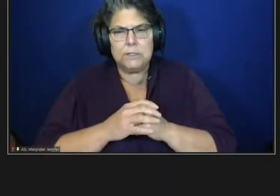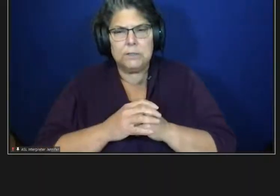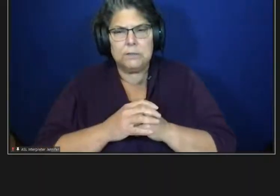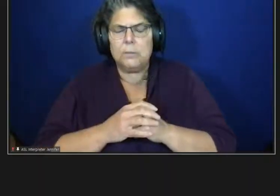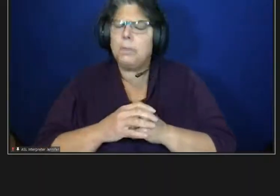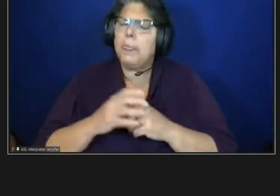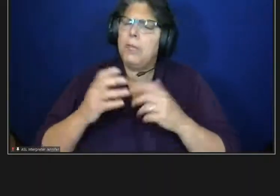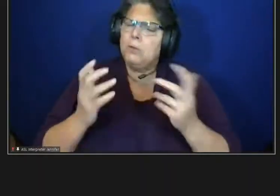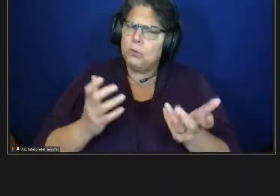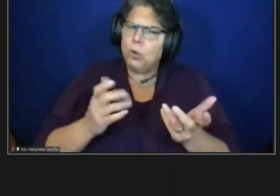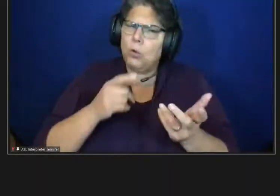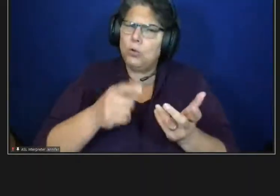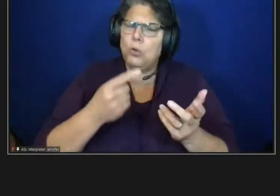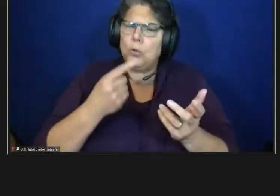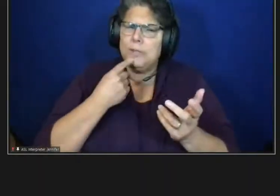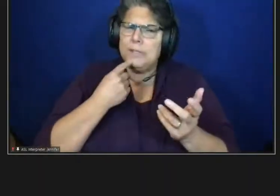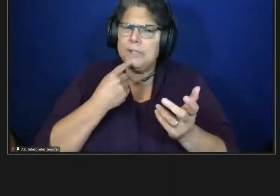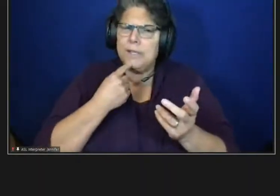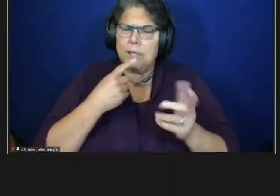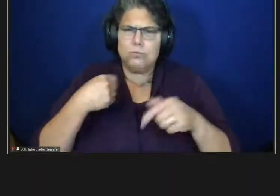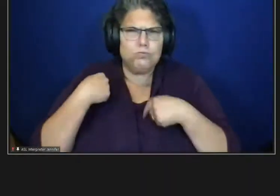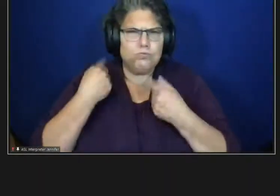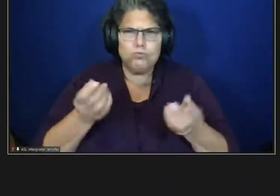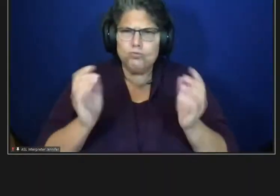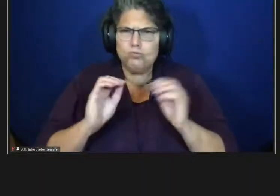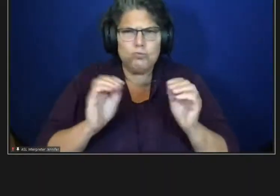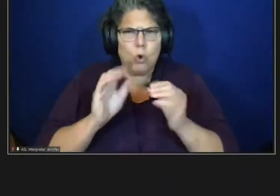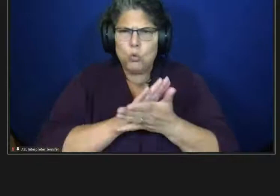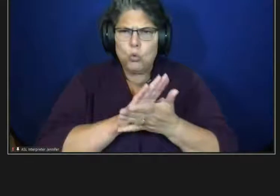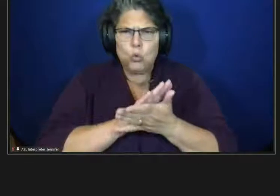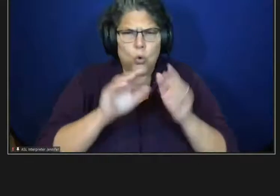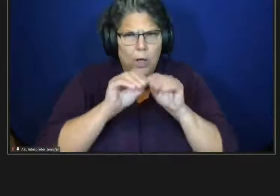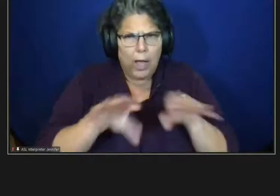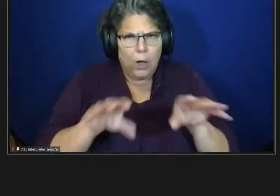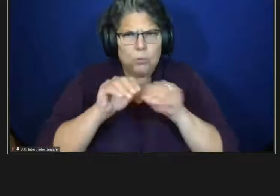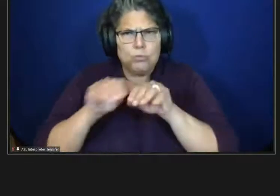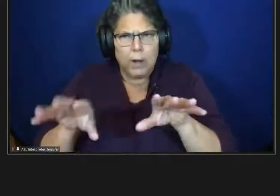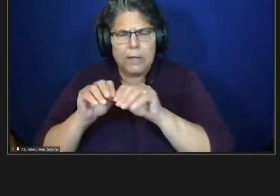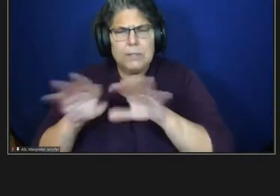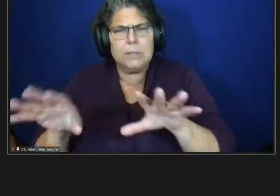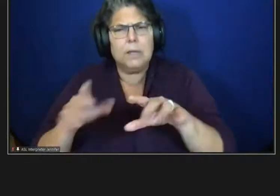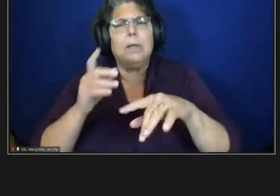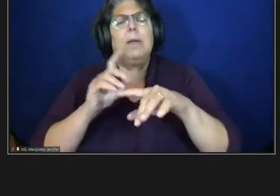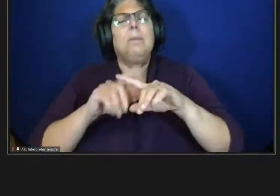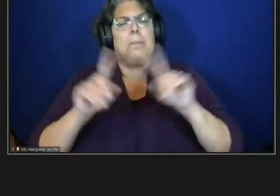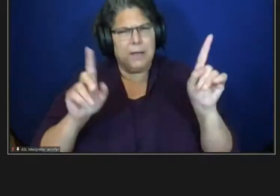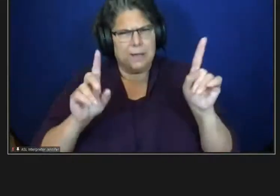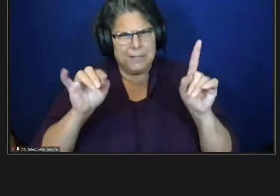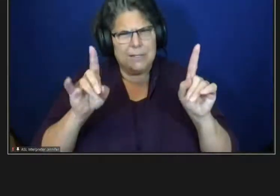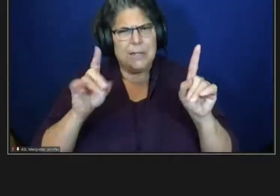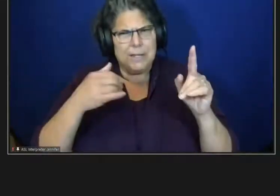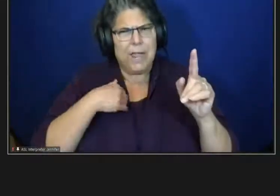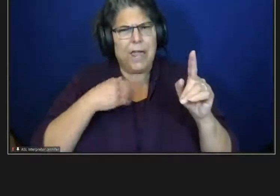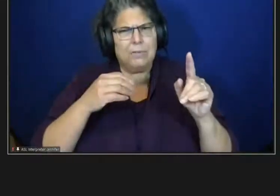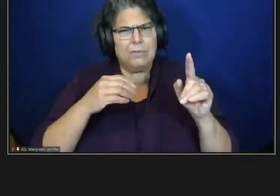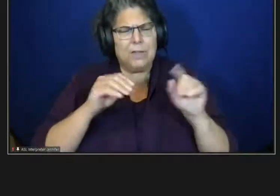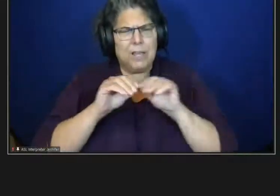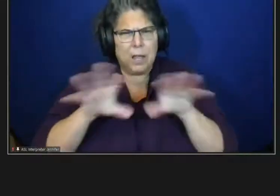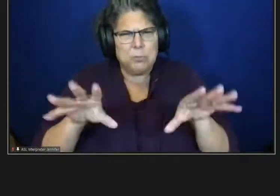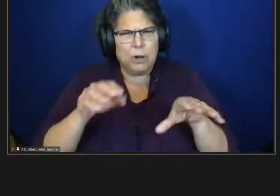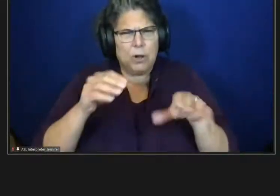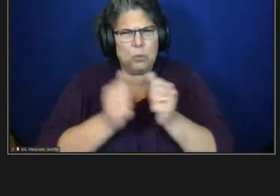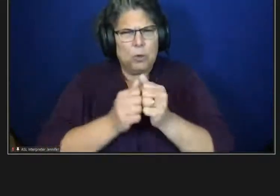So you mentioned that there haven't been any outbreaks in schools, but also that there has been an outbreak with a school football